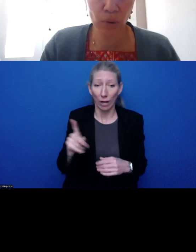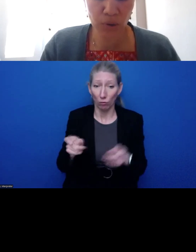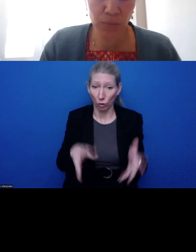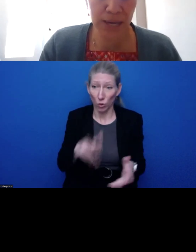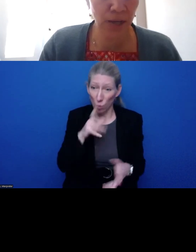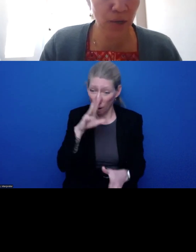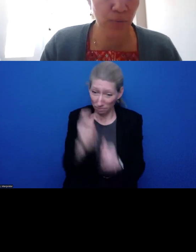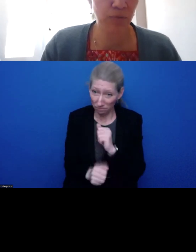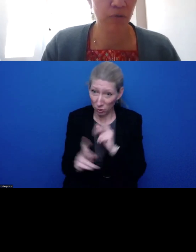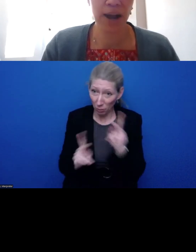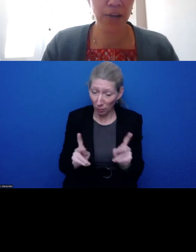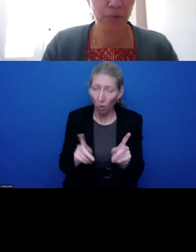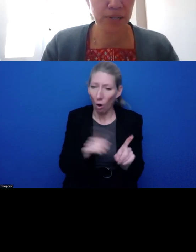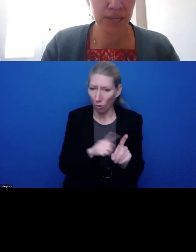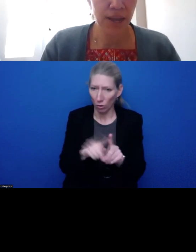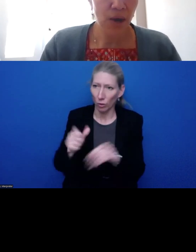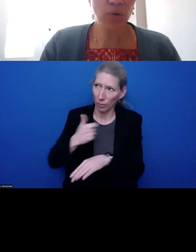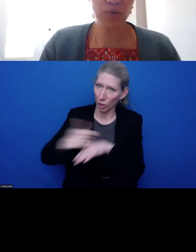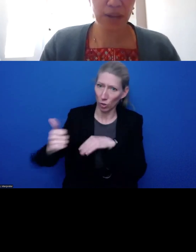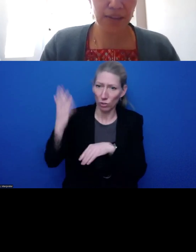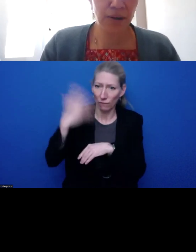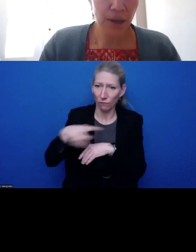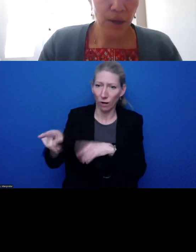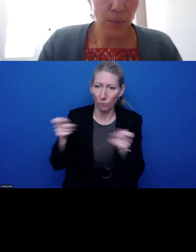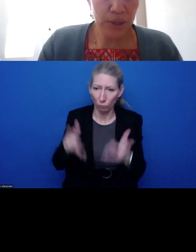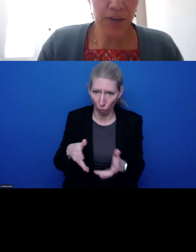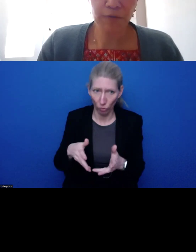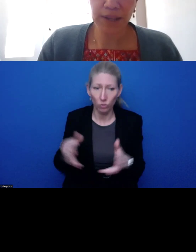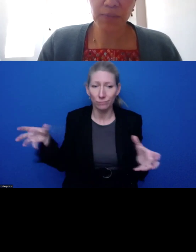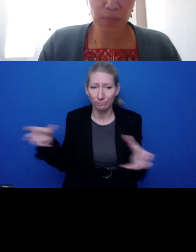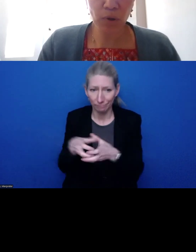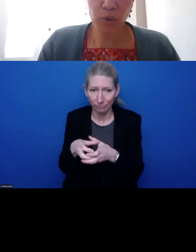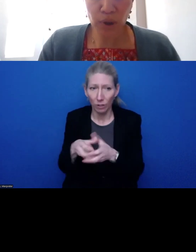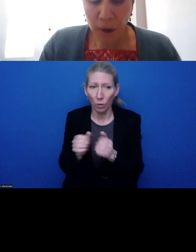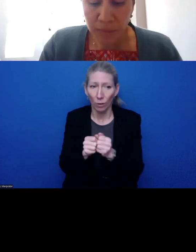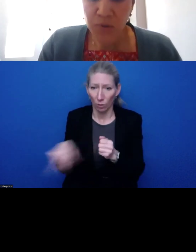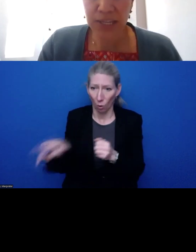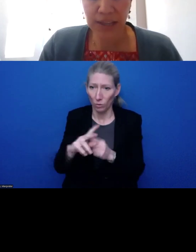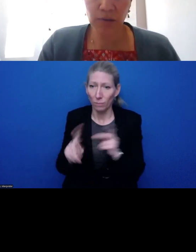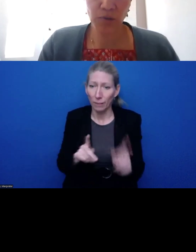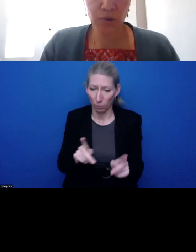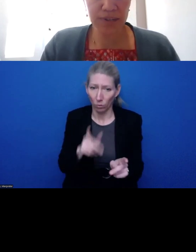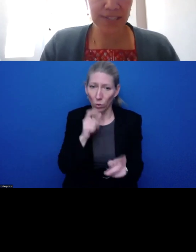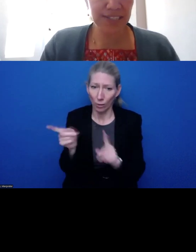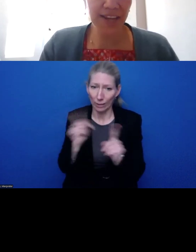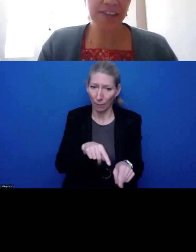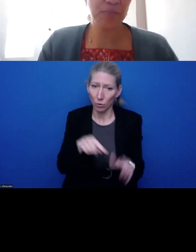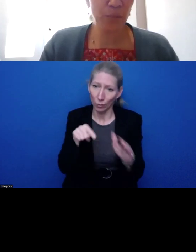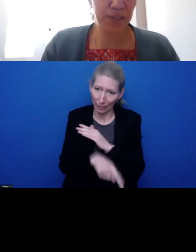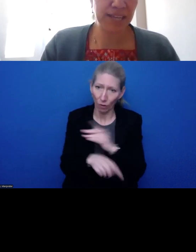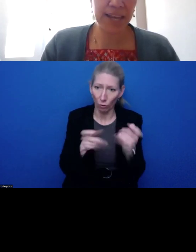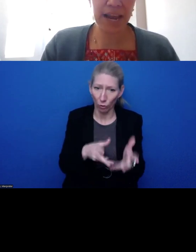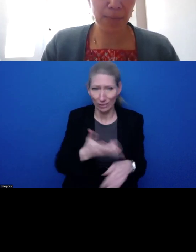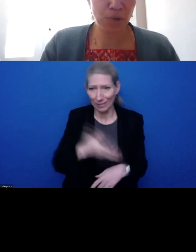people could also be accused before high rulers, who together with the affected people could come to kill those rulers, take